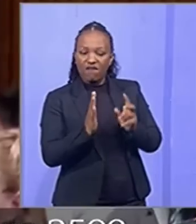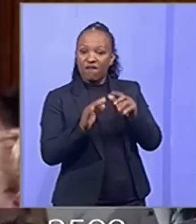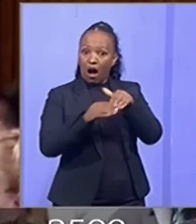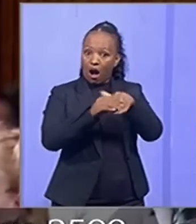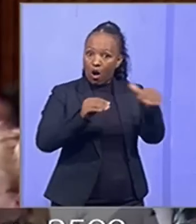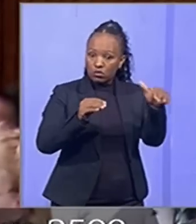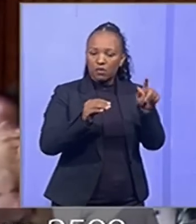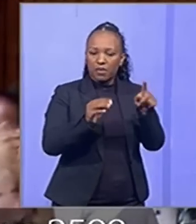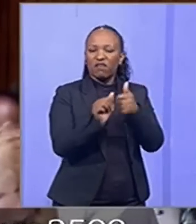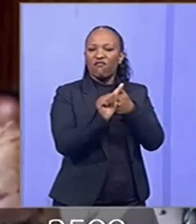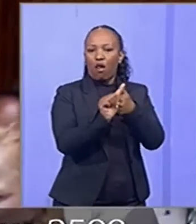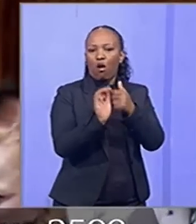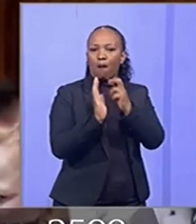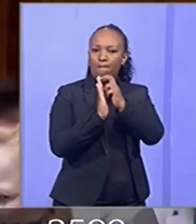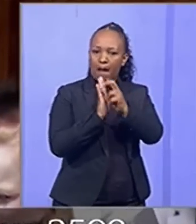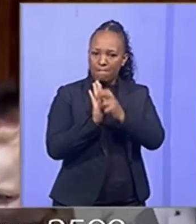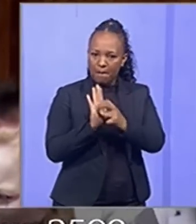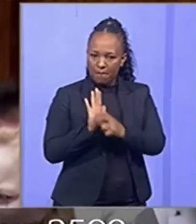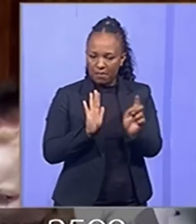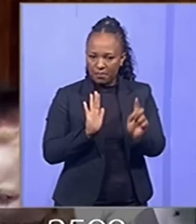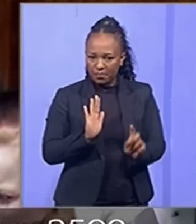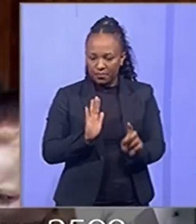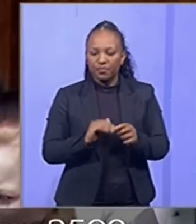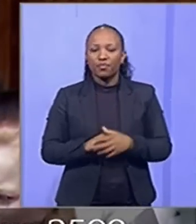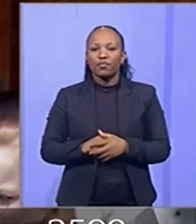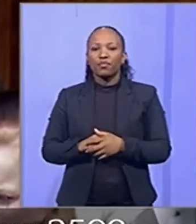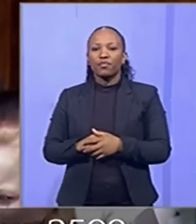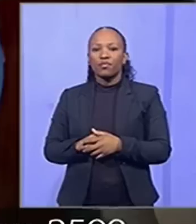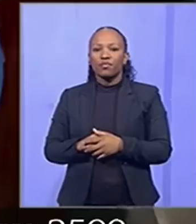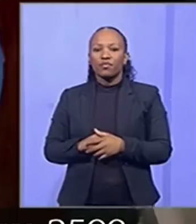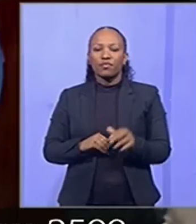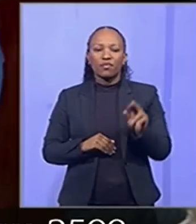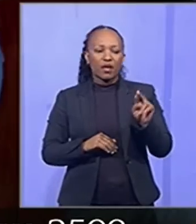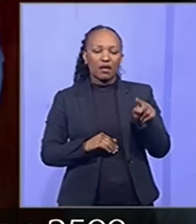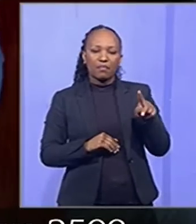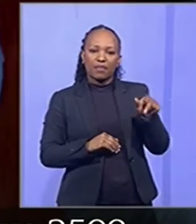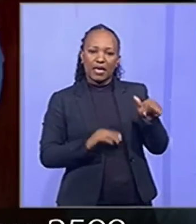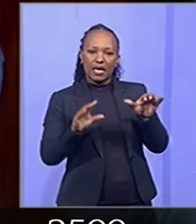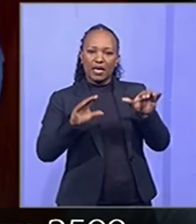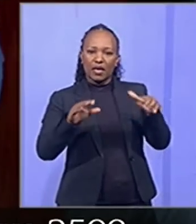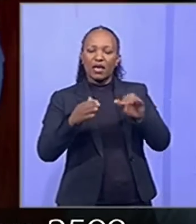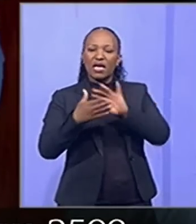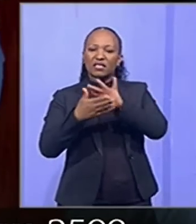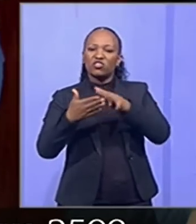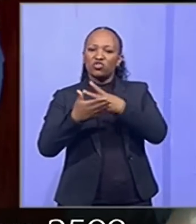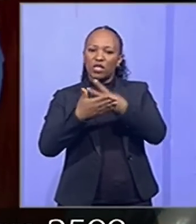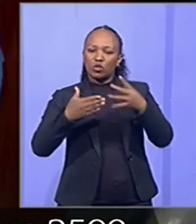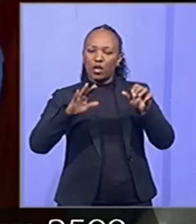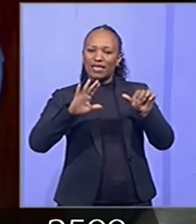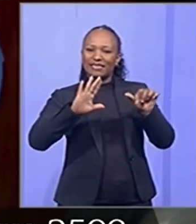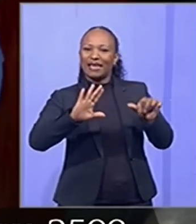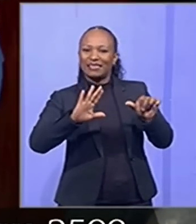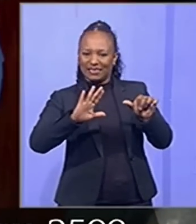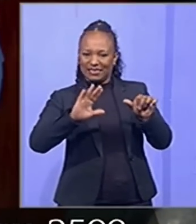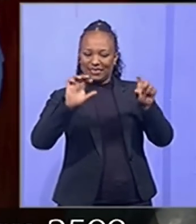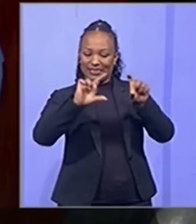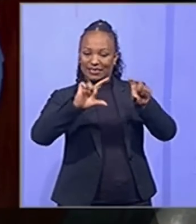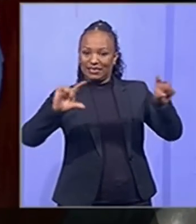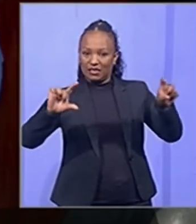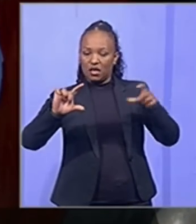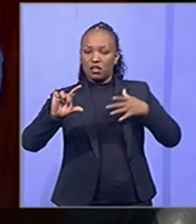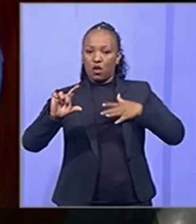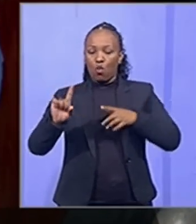be imposed? The state appears to treat this matter as though it was a Schedule 6 bail application. They seem to want